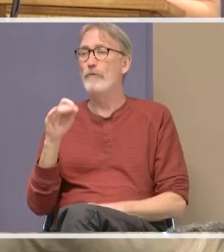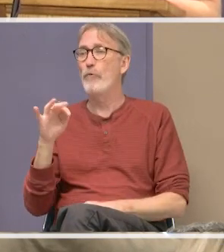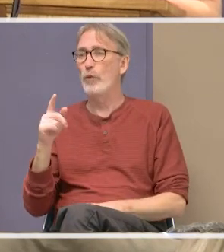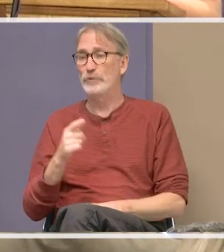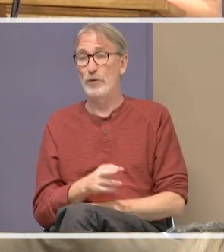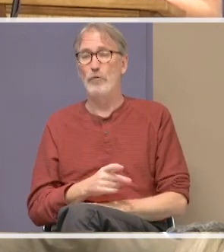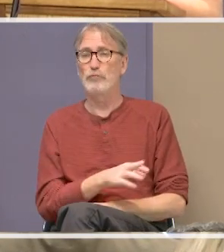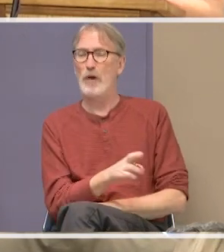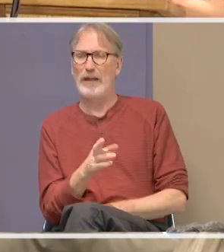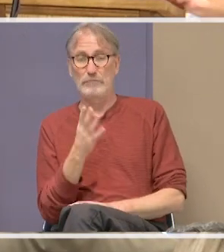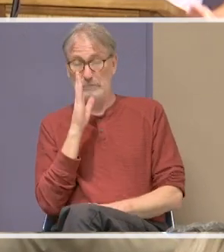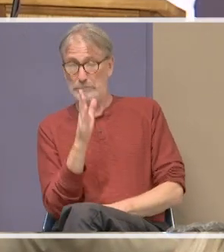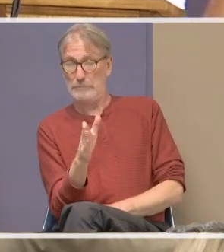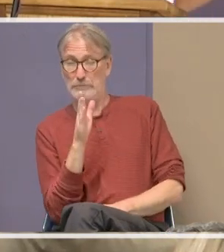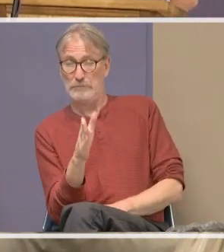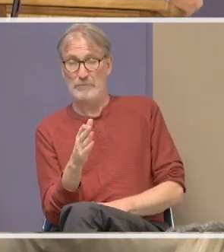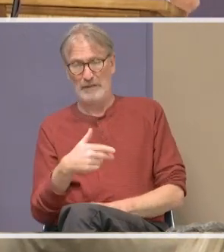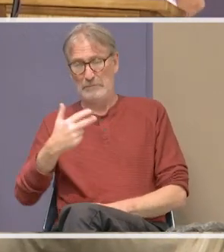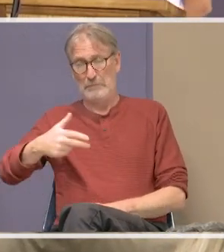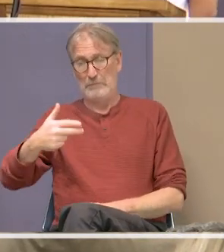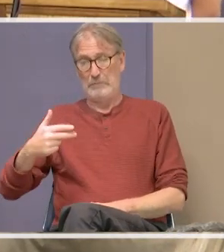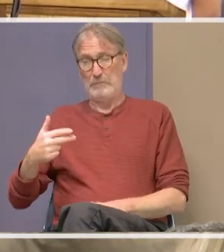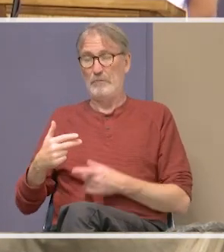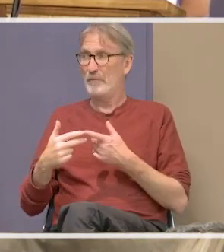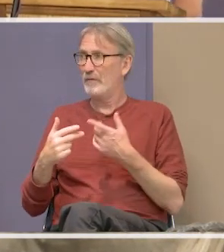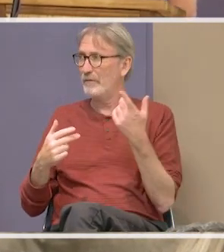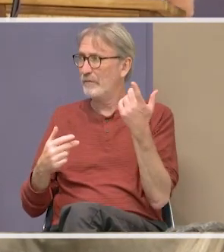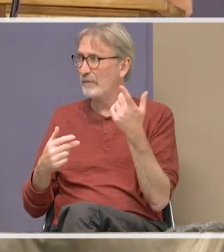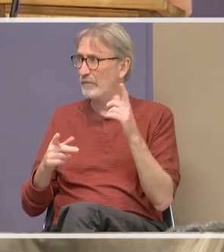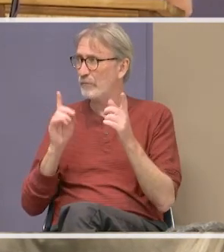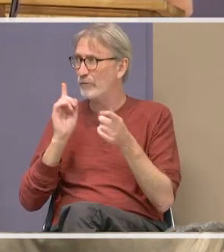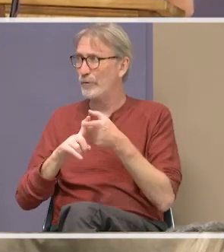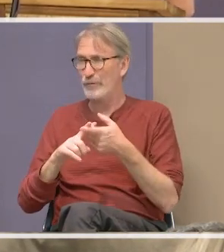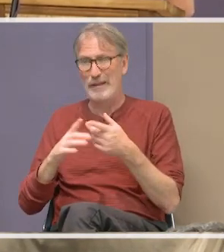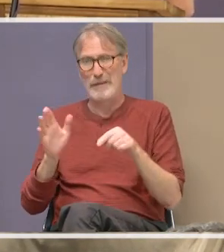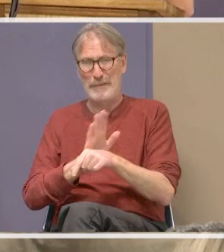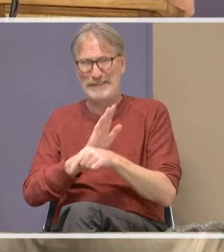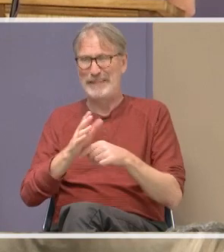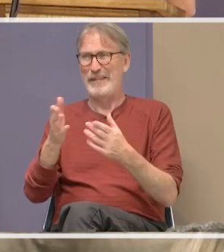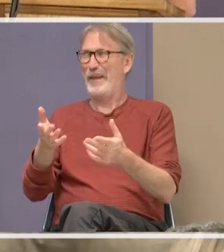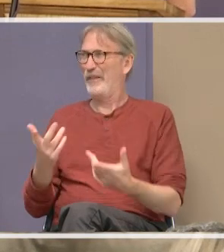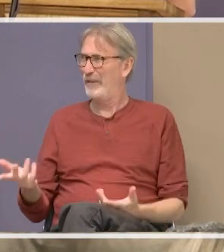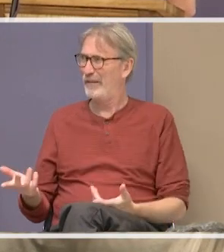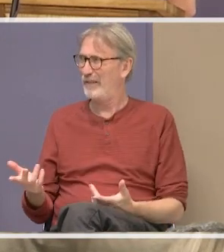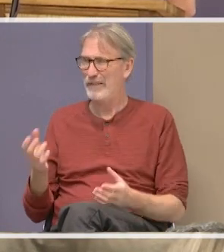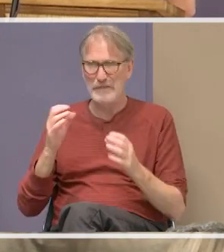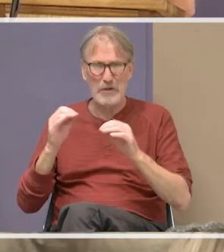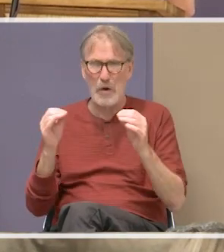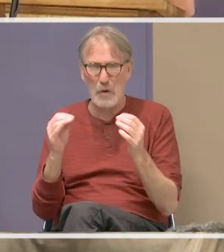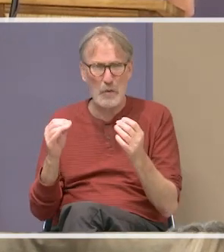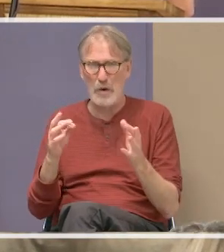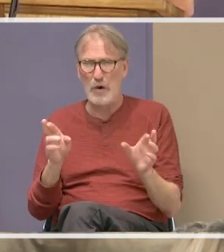as you come down Forbes, there are cars parked right up to the business there. There is no